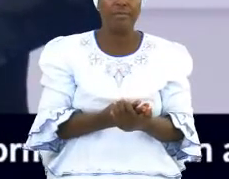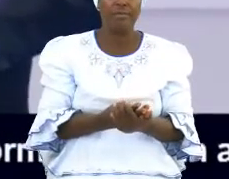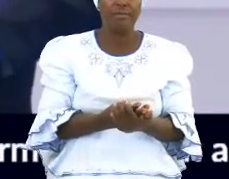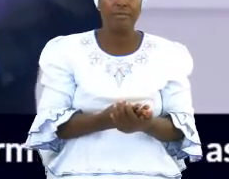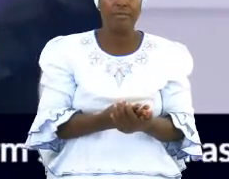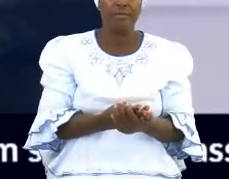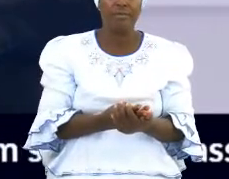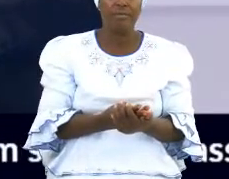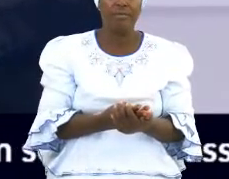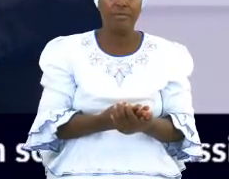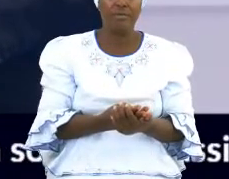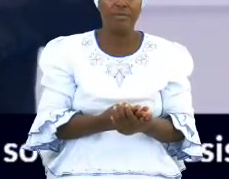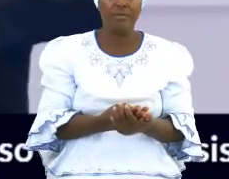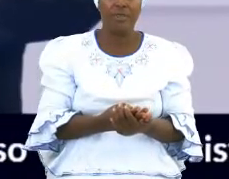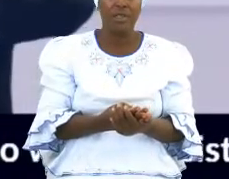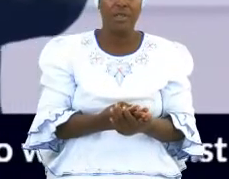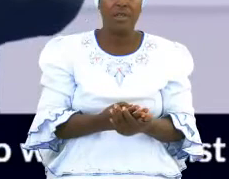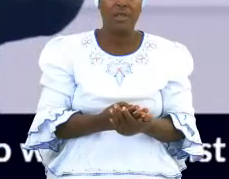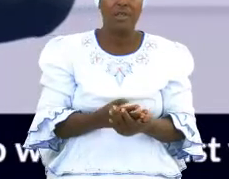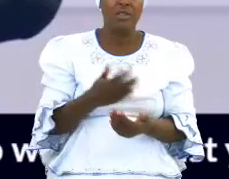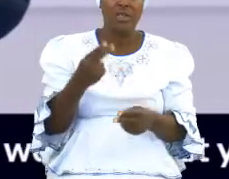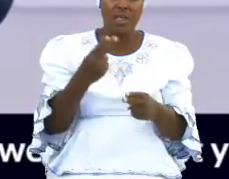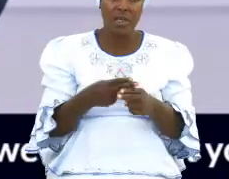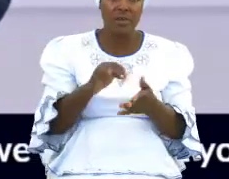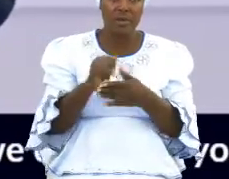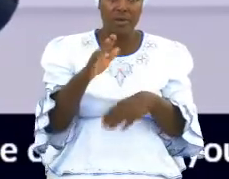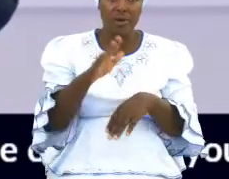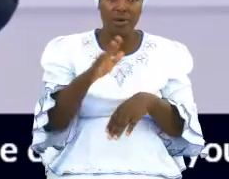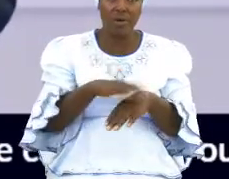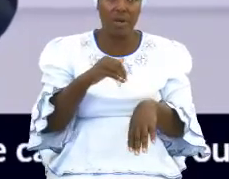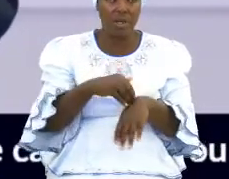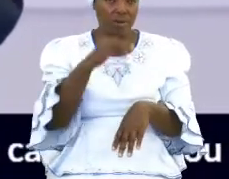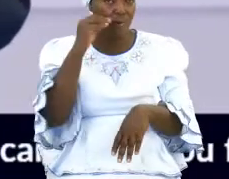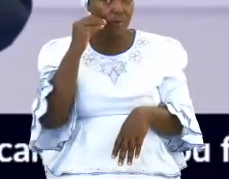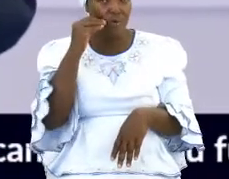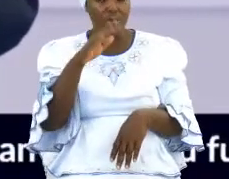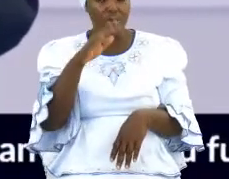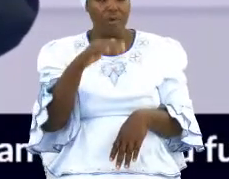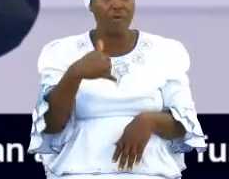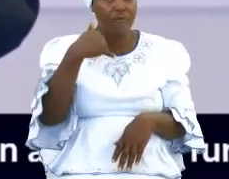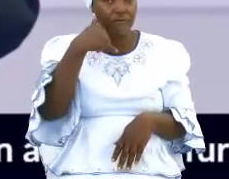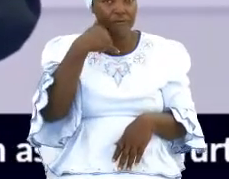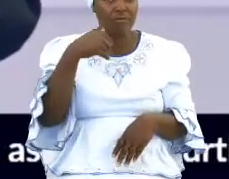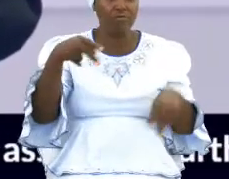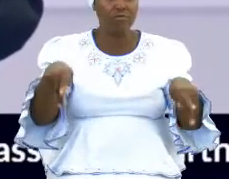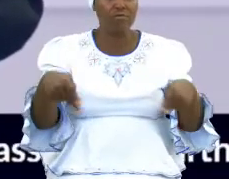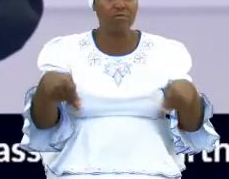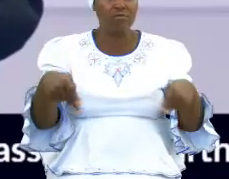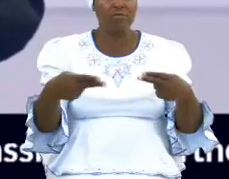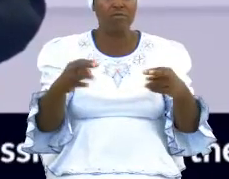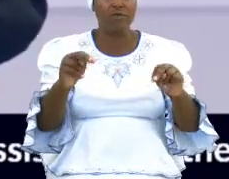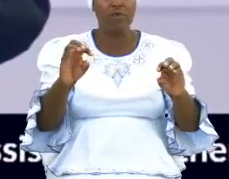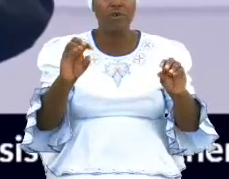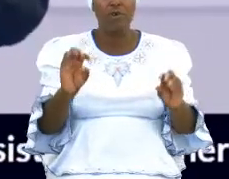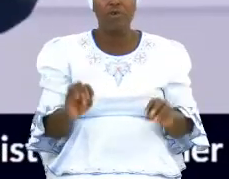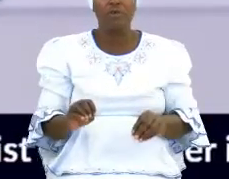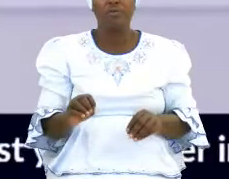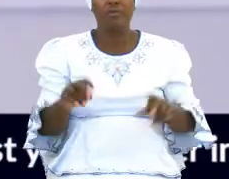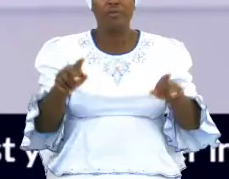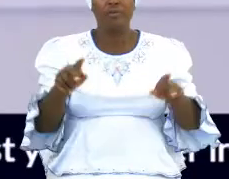are called at home, your telephone number, complete. Let's move around. Counselors, please. See